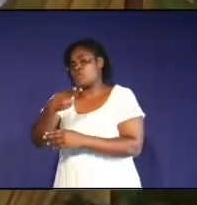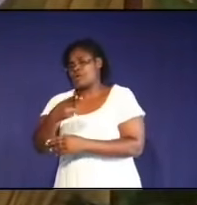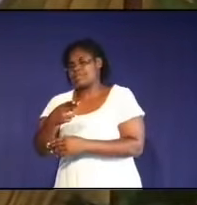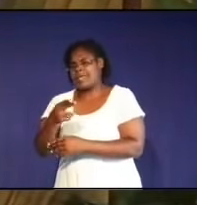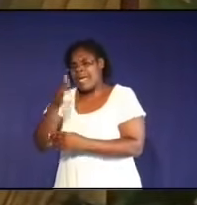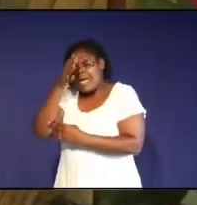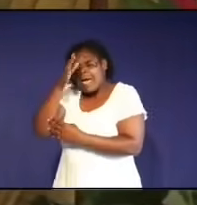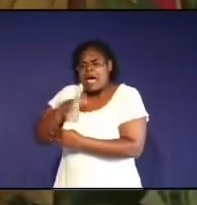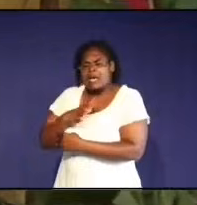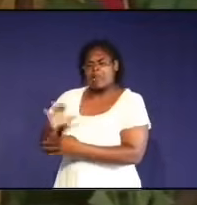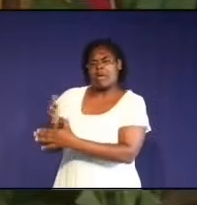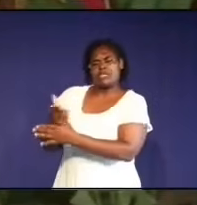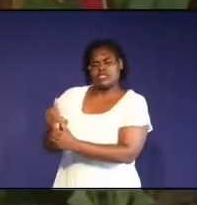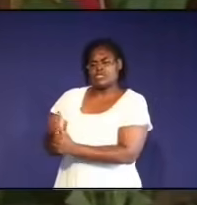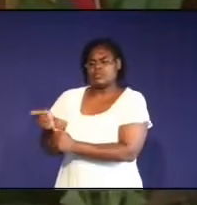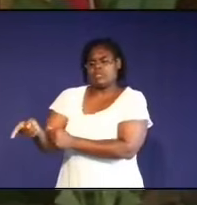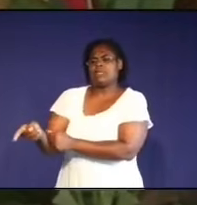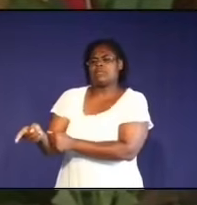man said something to me.